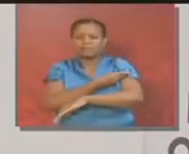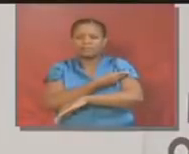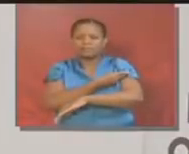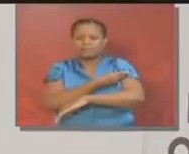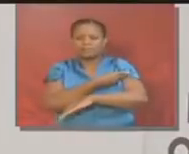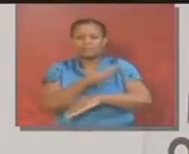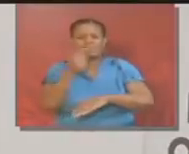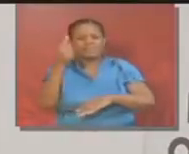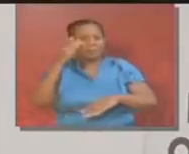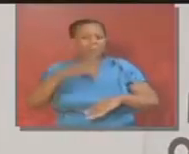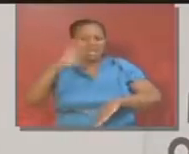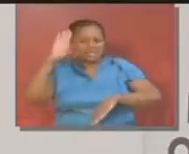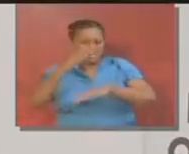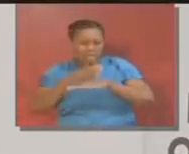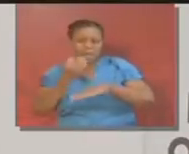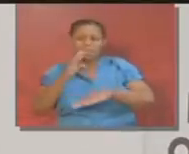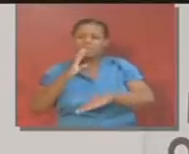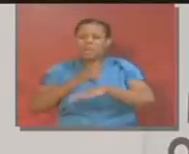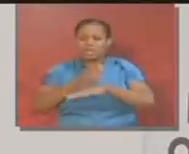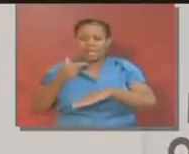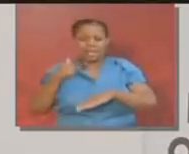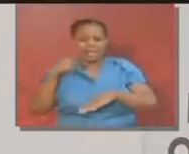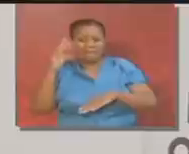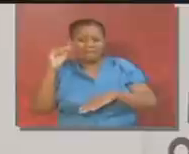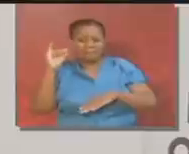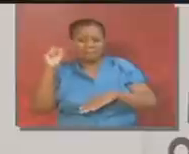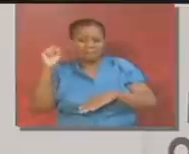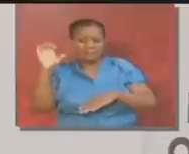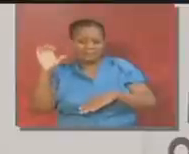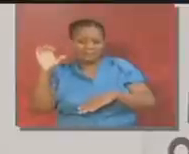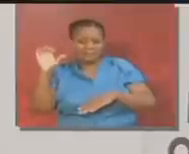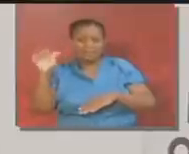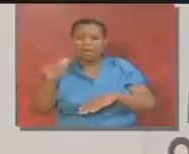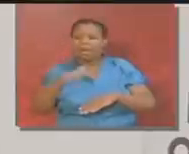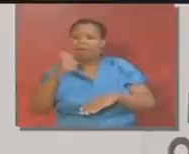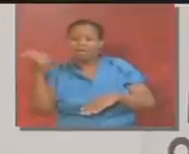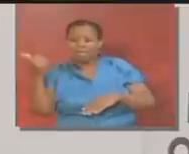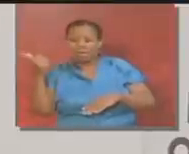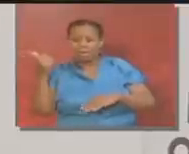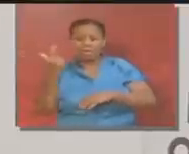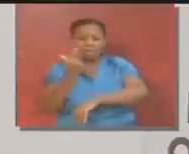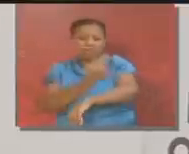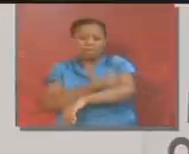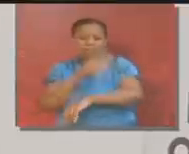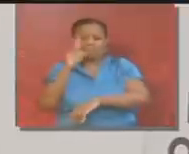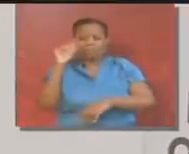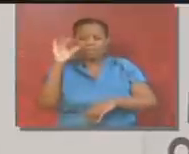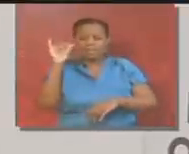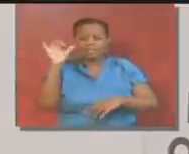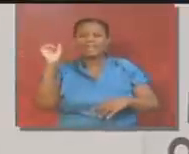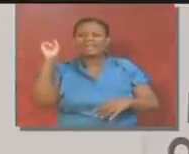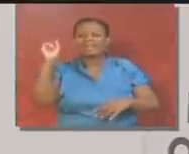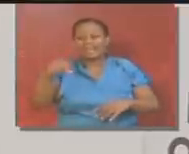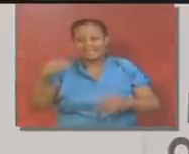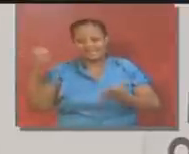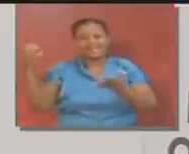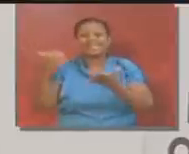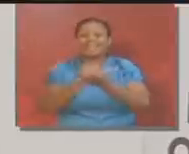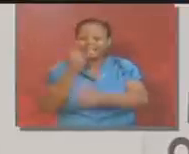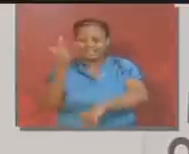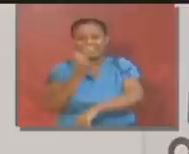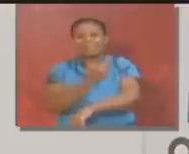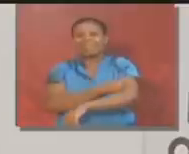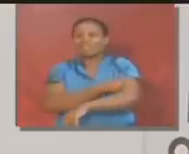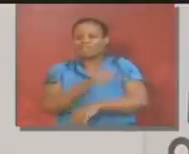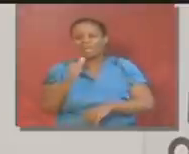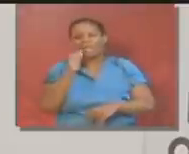C. The second thing to remember is about herd immunity. We want you to take your vaccine and take some responsibility, not just for you as an